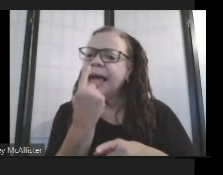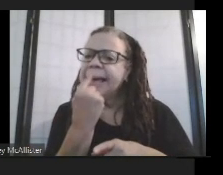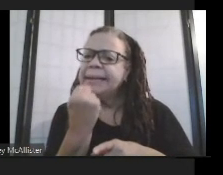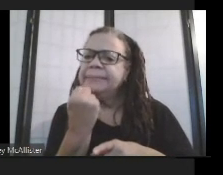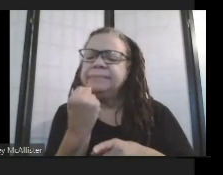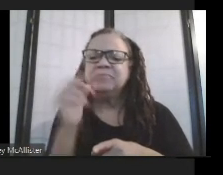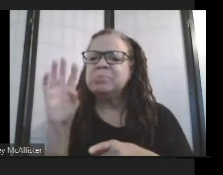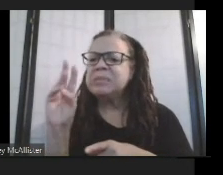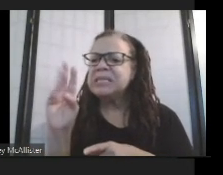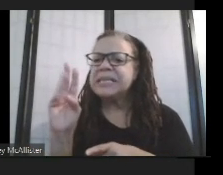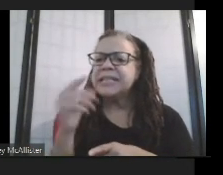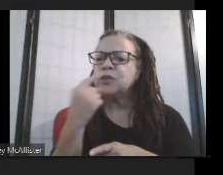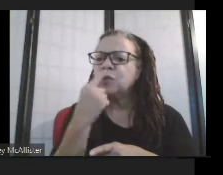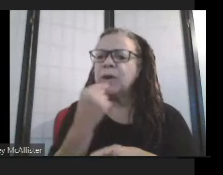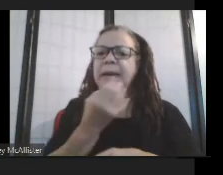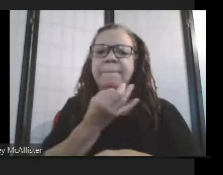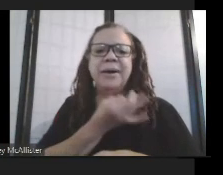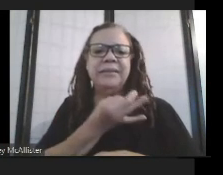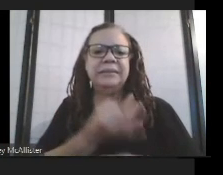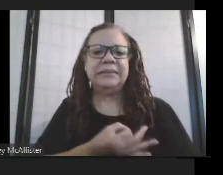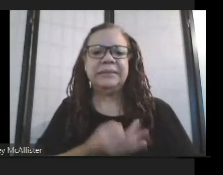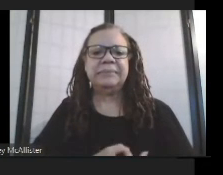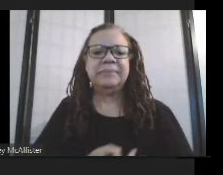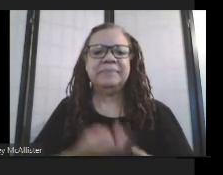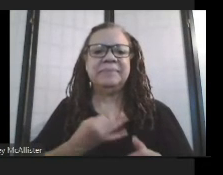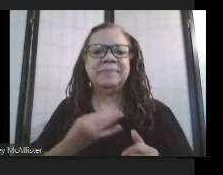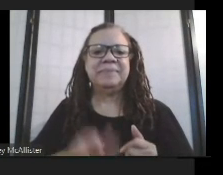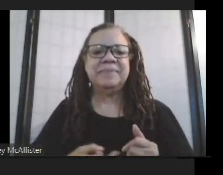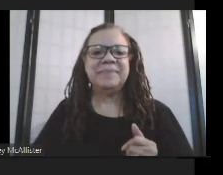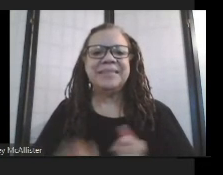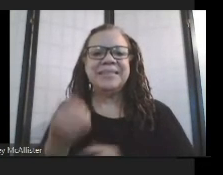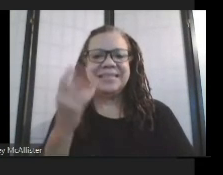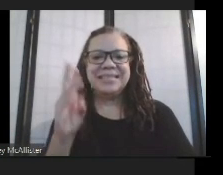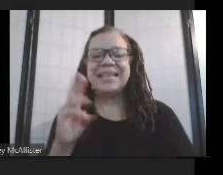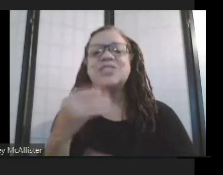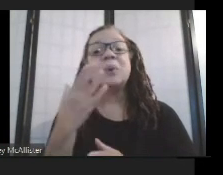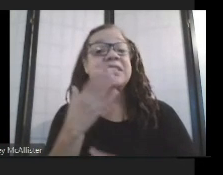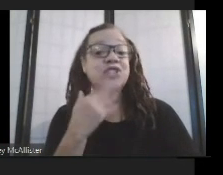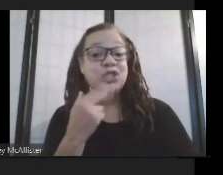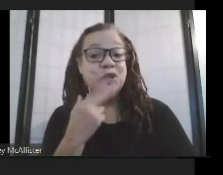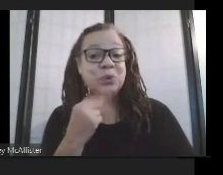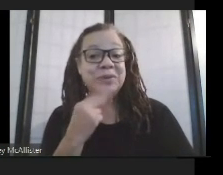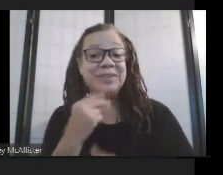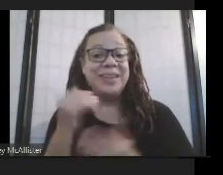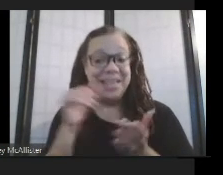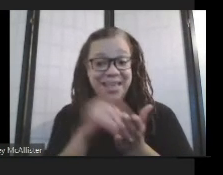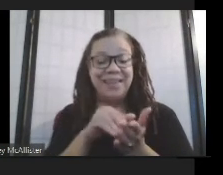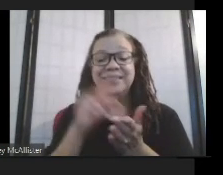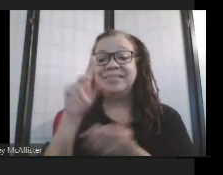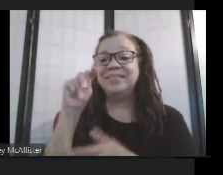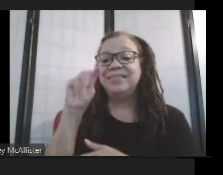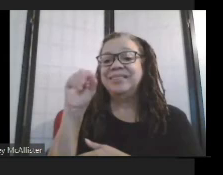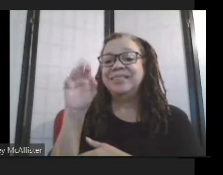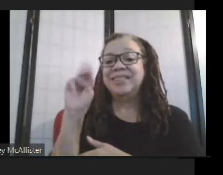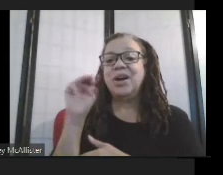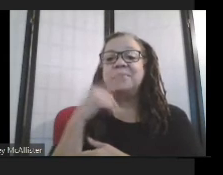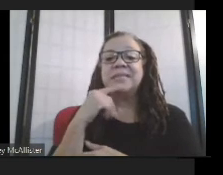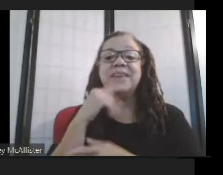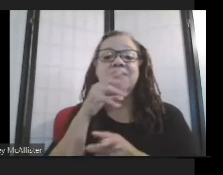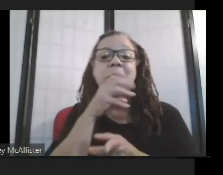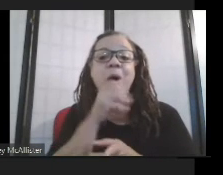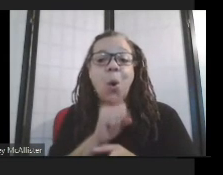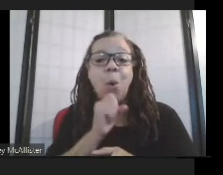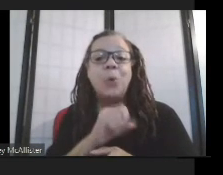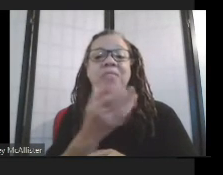then those 6 red buttons. Yeah. Yeah. So very cute. And again, reuse of discarded or